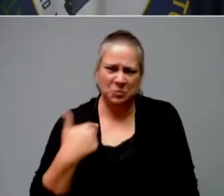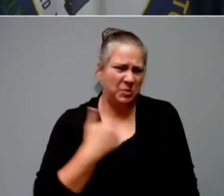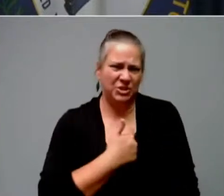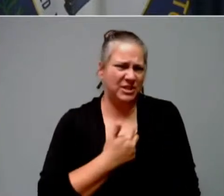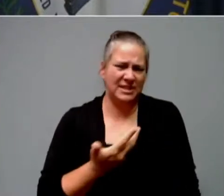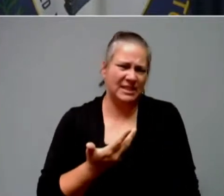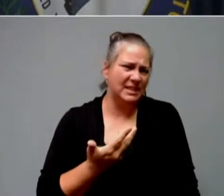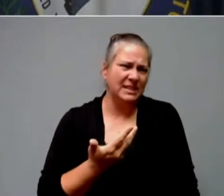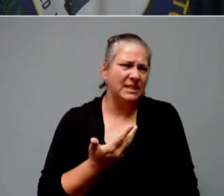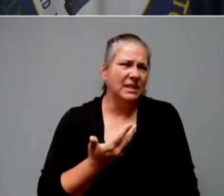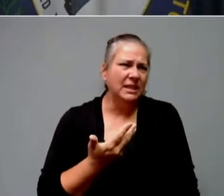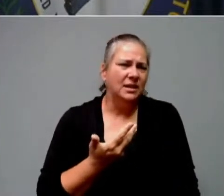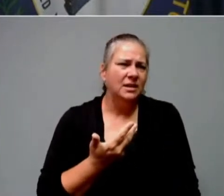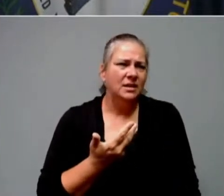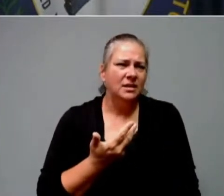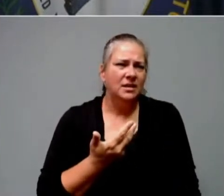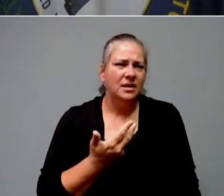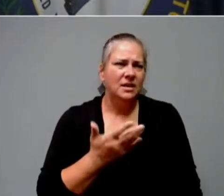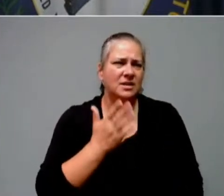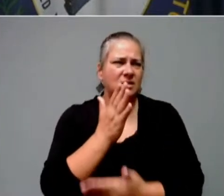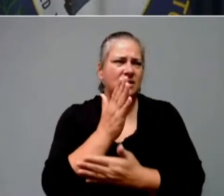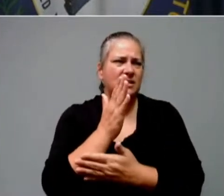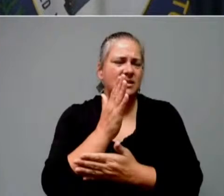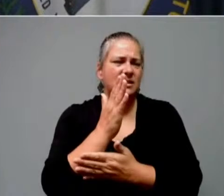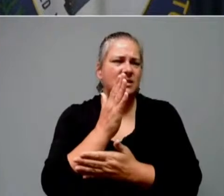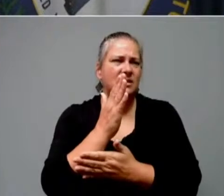Some have lost